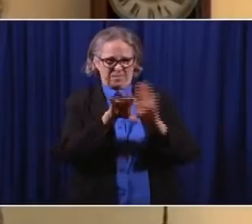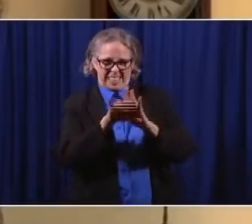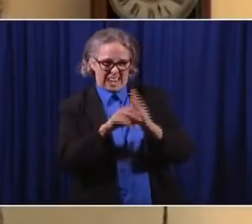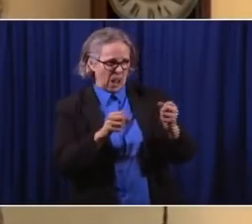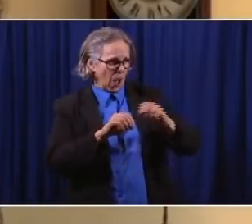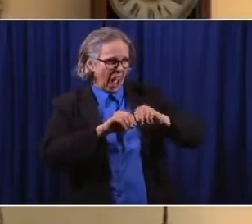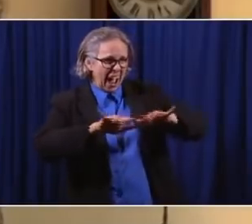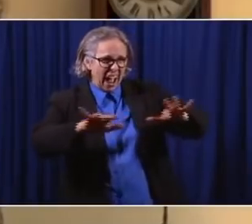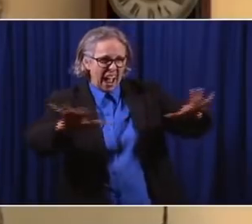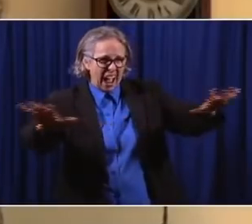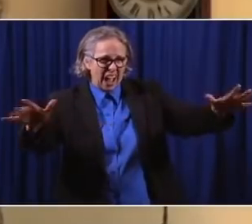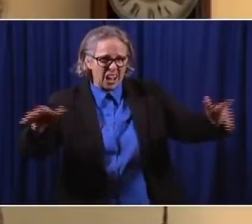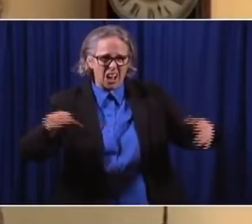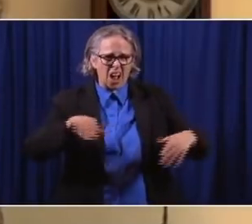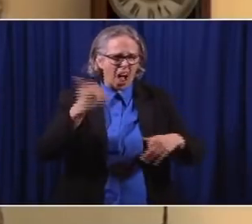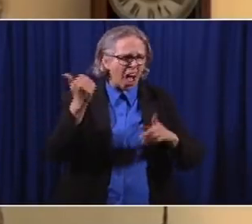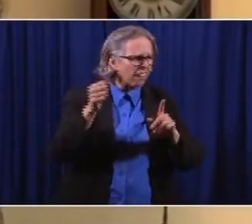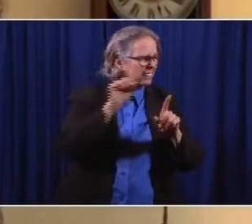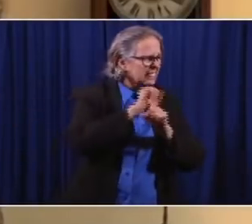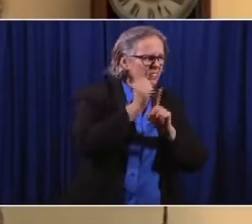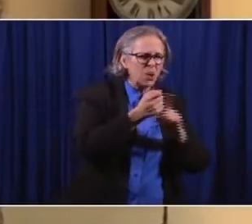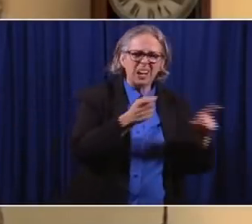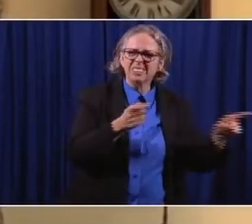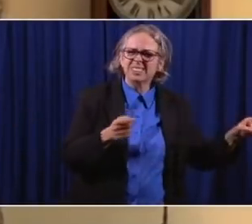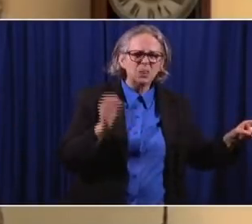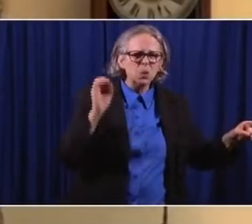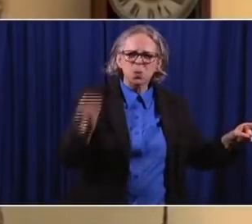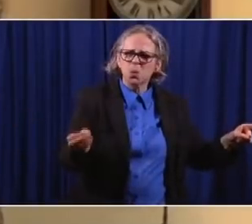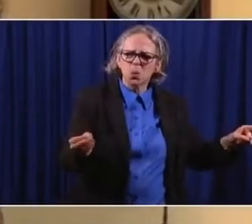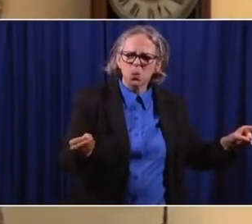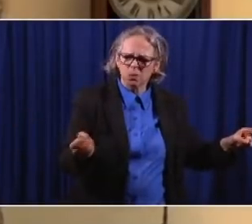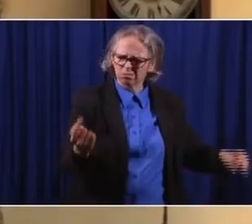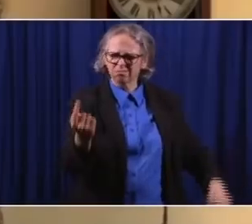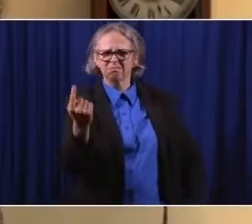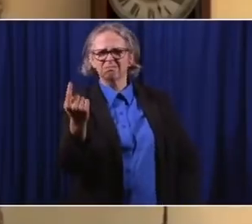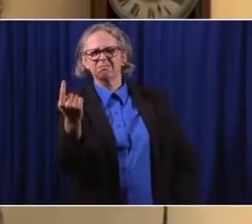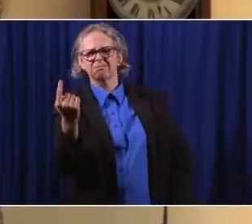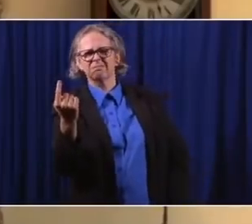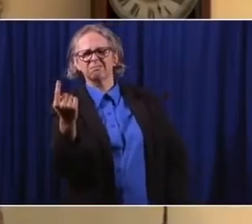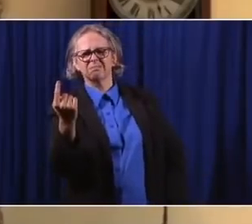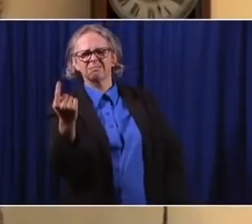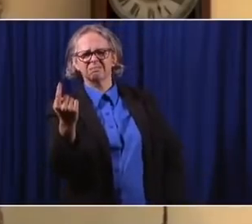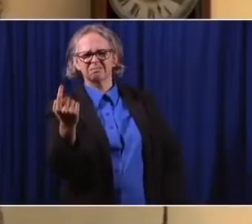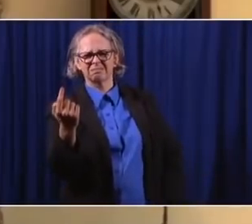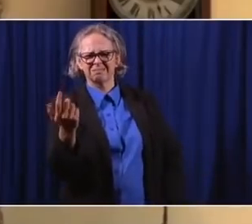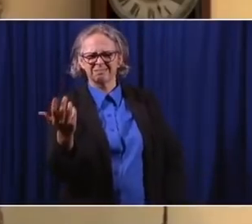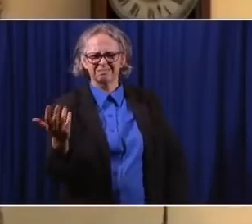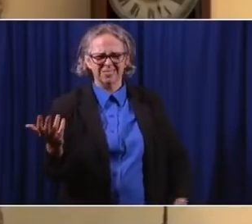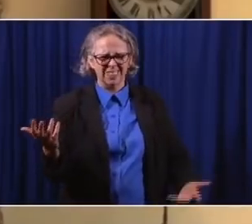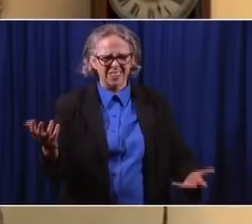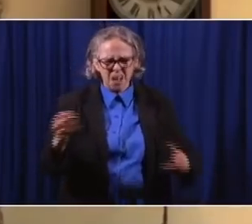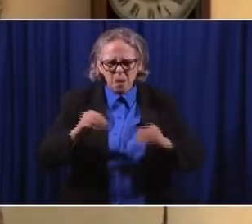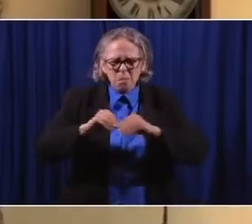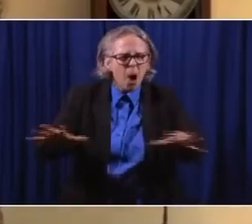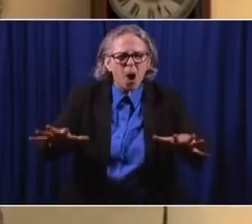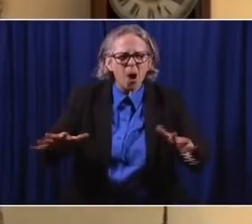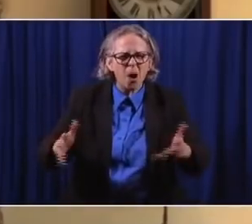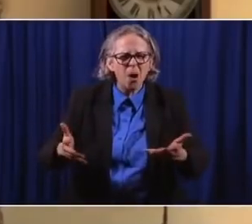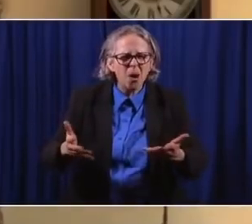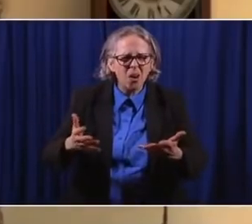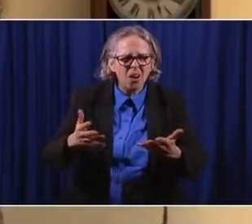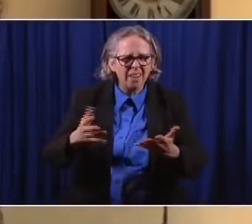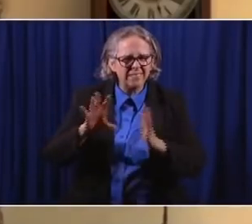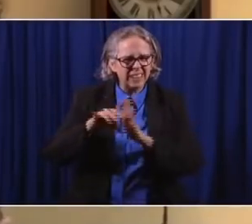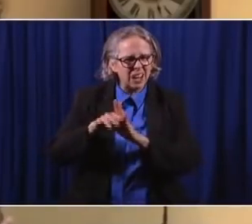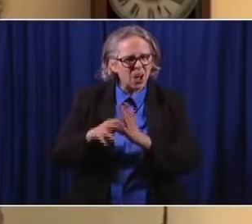case besides this one where we turn and we see something that's gone viral and something that clearly looks